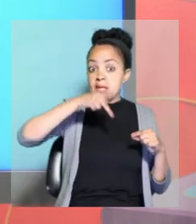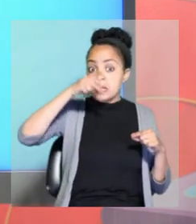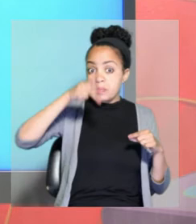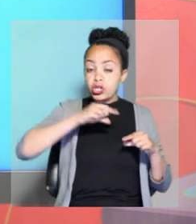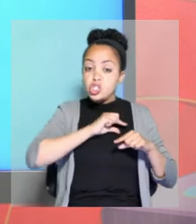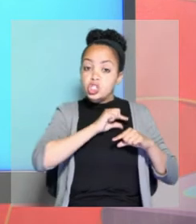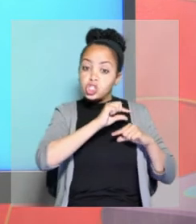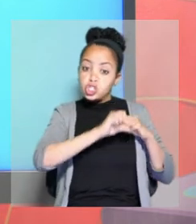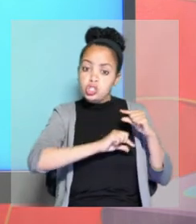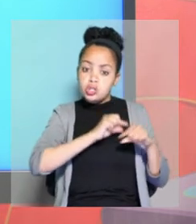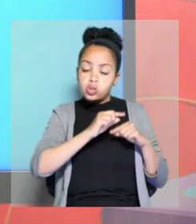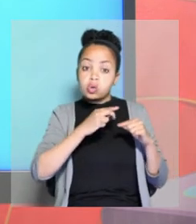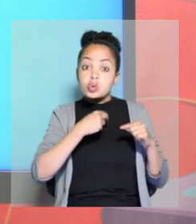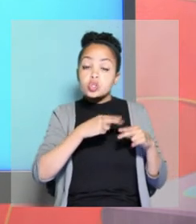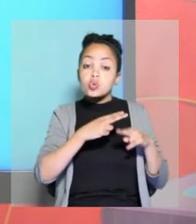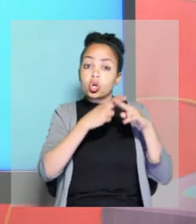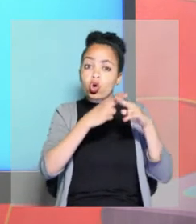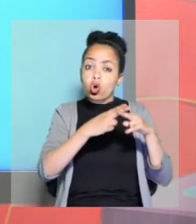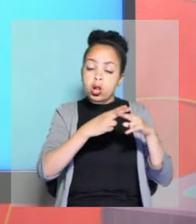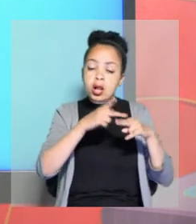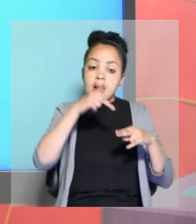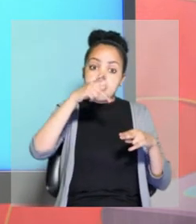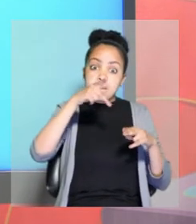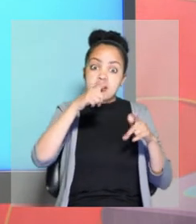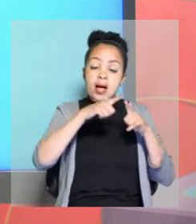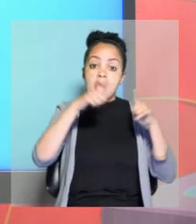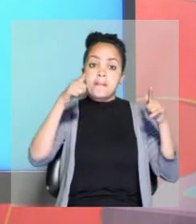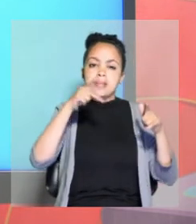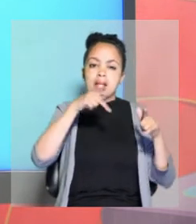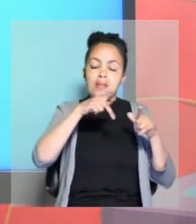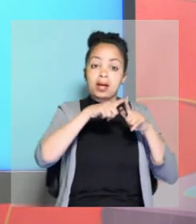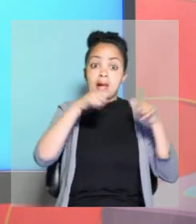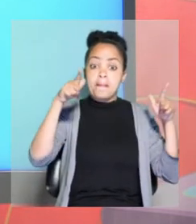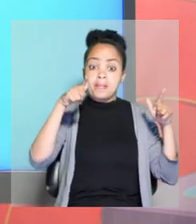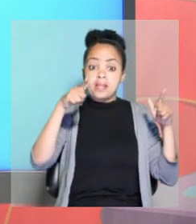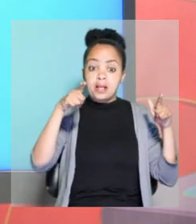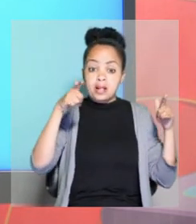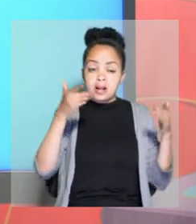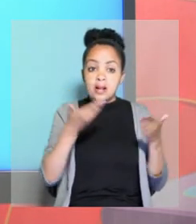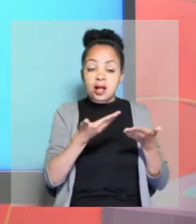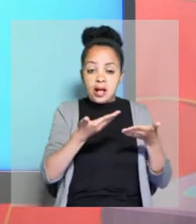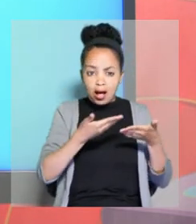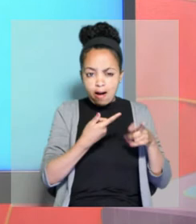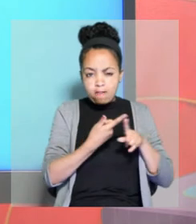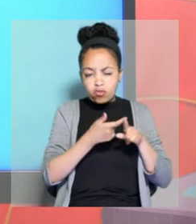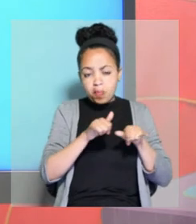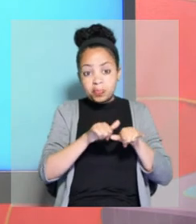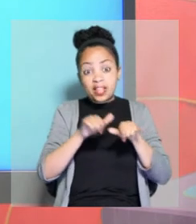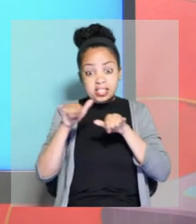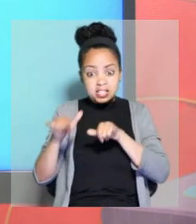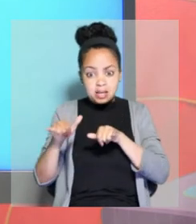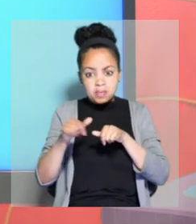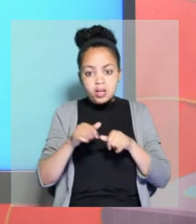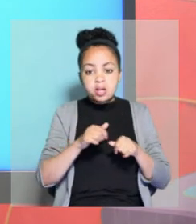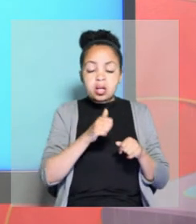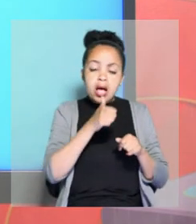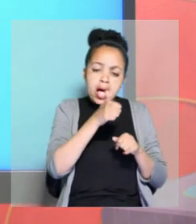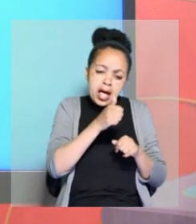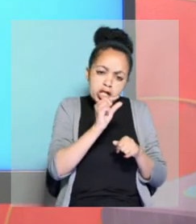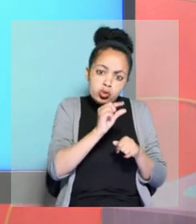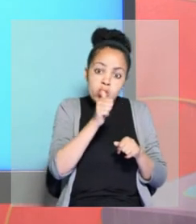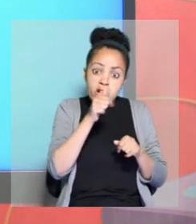gene, which we call P capital, which come from the same locus. And again, a